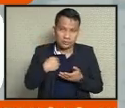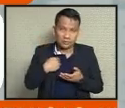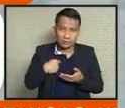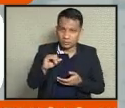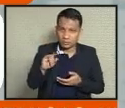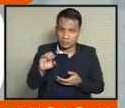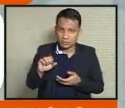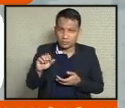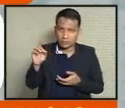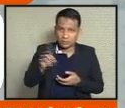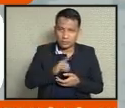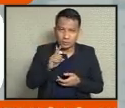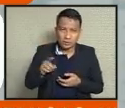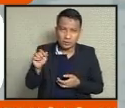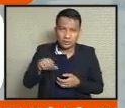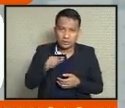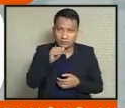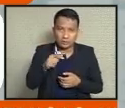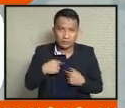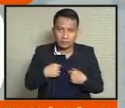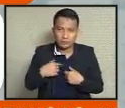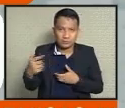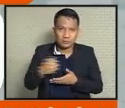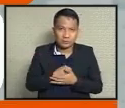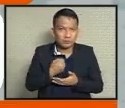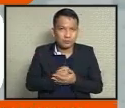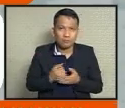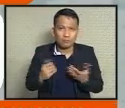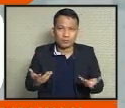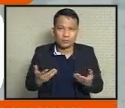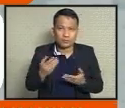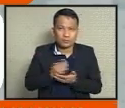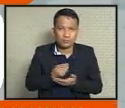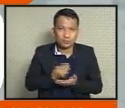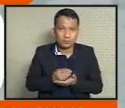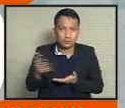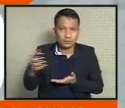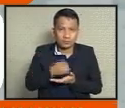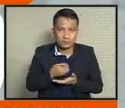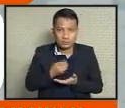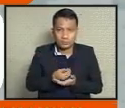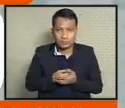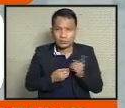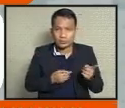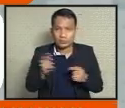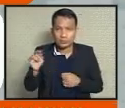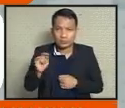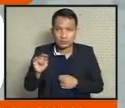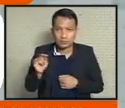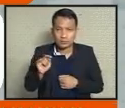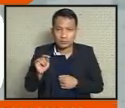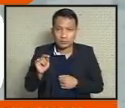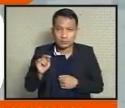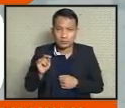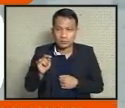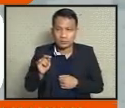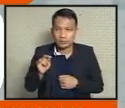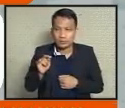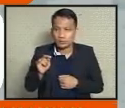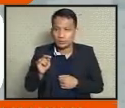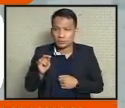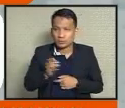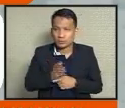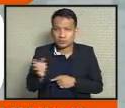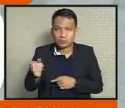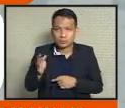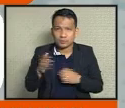actually demonetized, you know, like I'm not even earning nothing. All the money that I'm earning on YouTube, I'm giving it back to my community. I don't